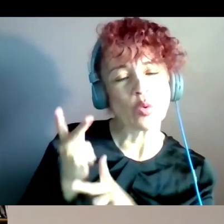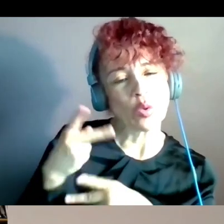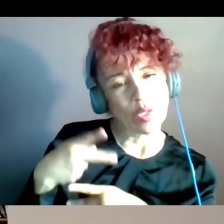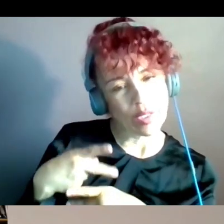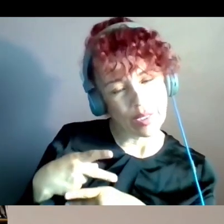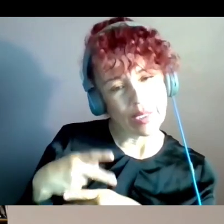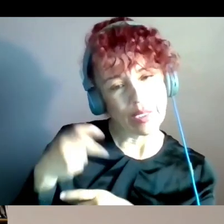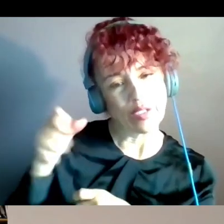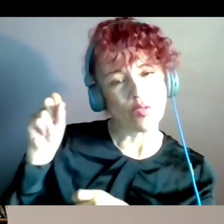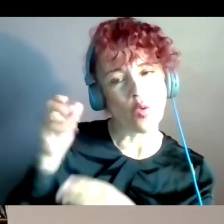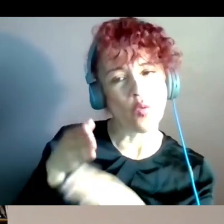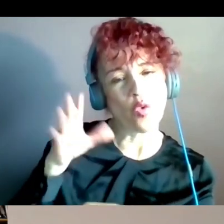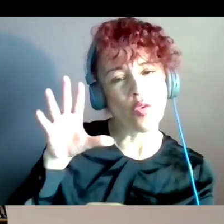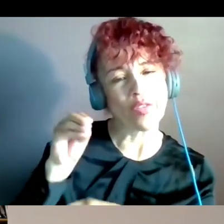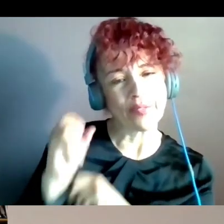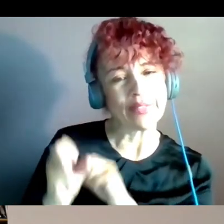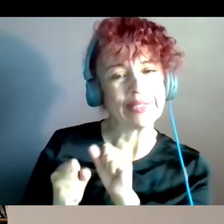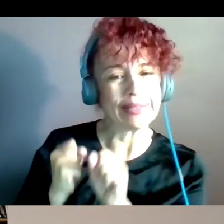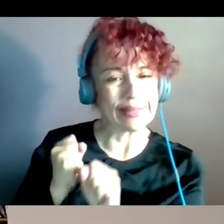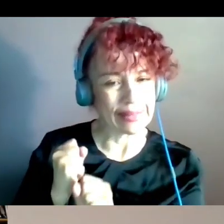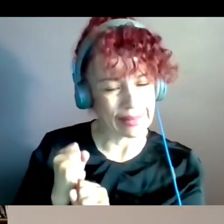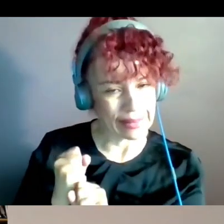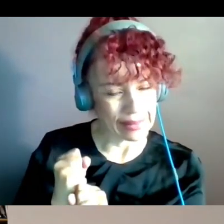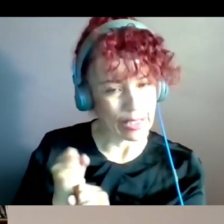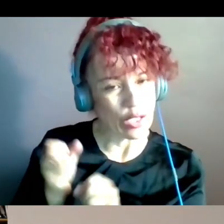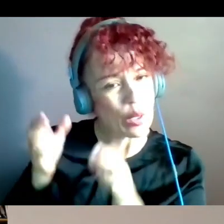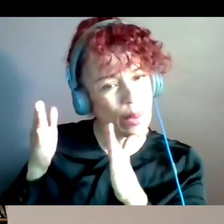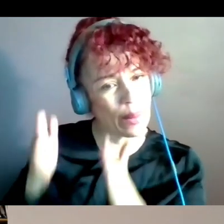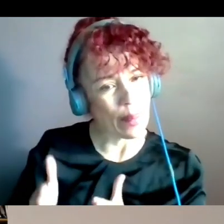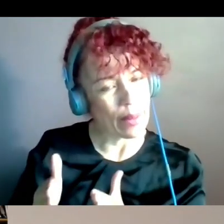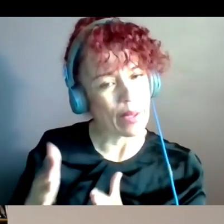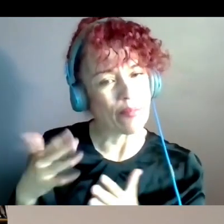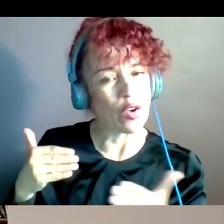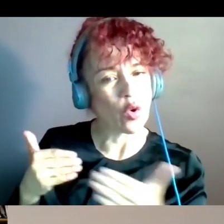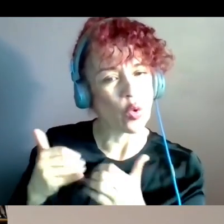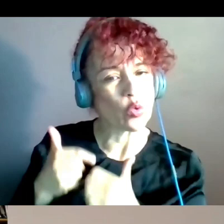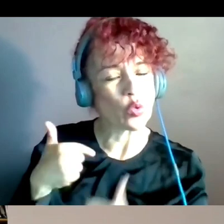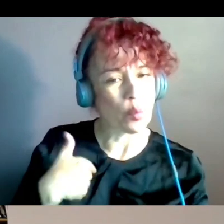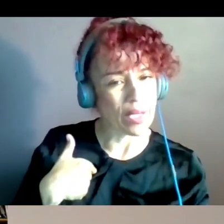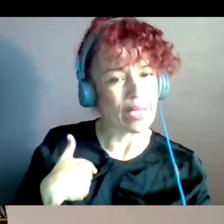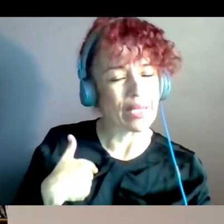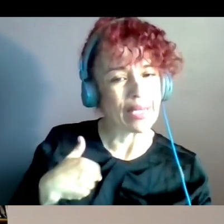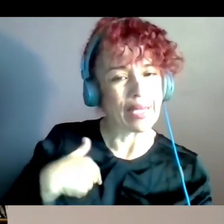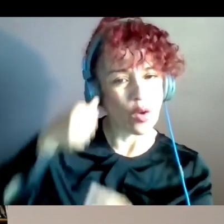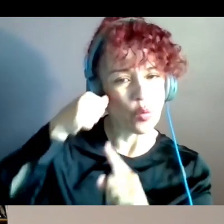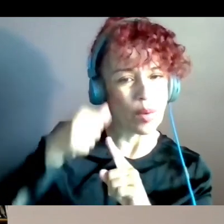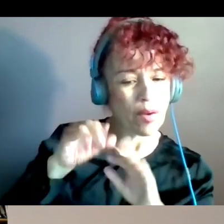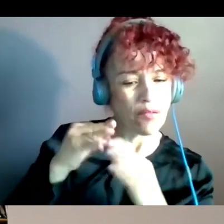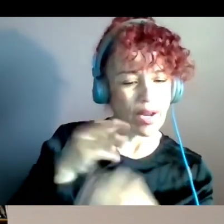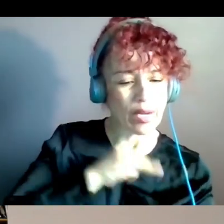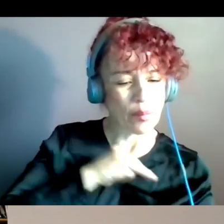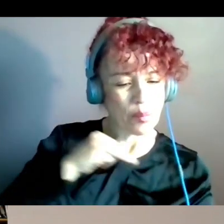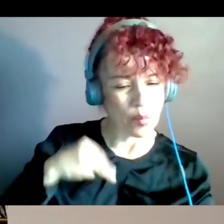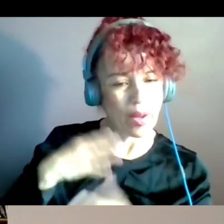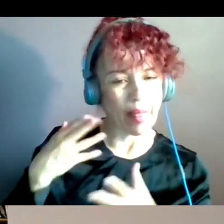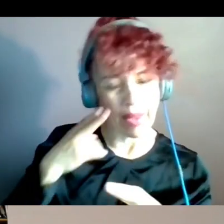statuary for over 50 years by a person that was very, very close to me, at least as close as any family member. I had a lot